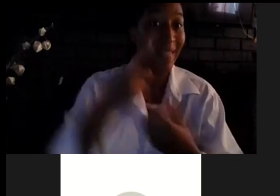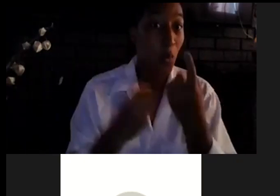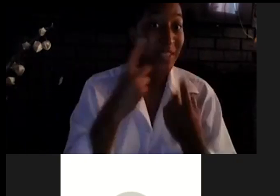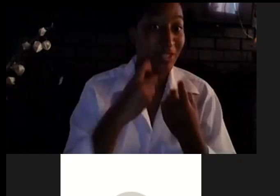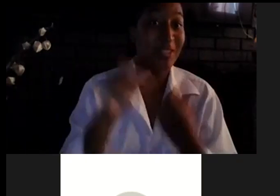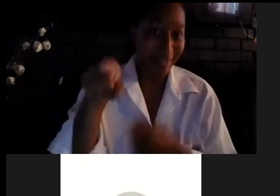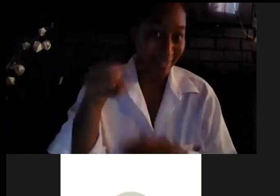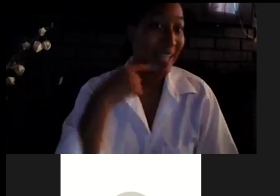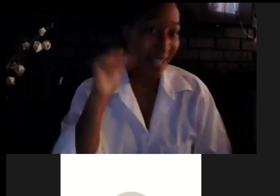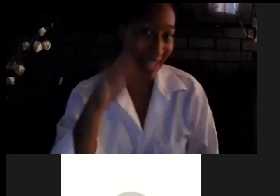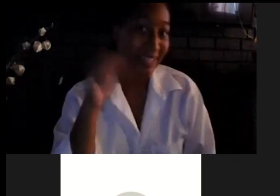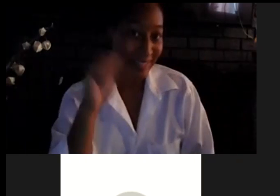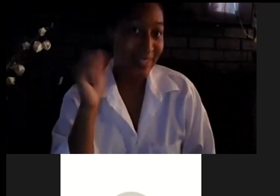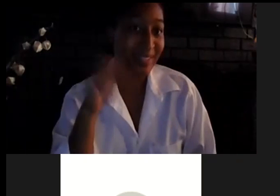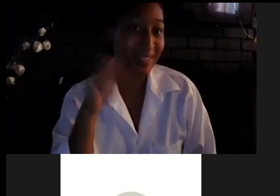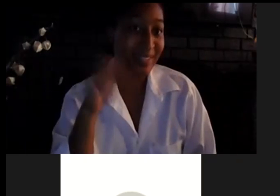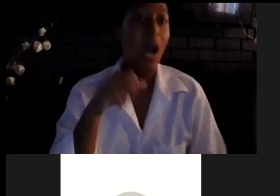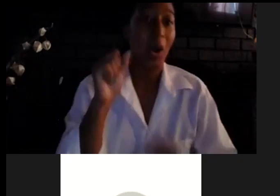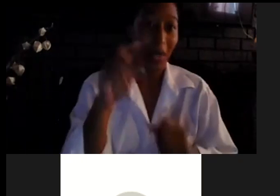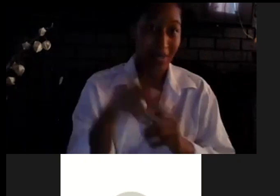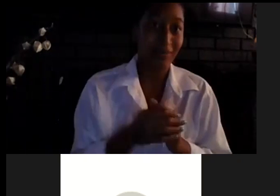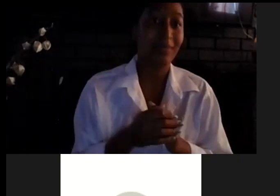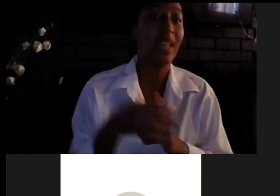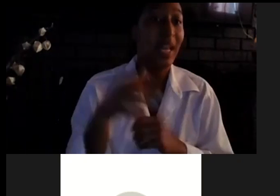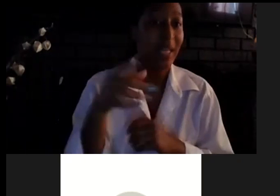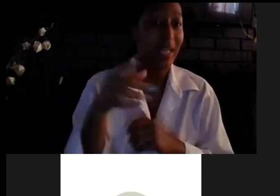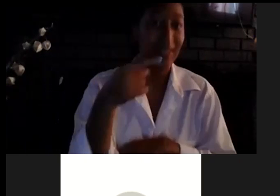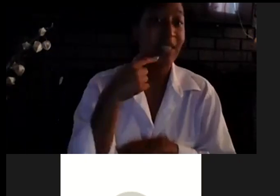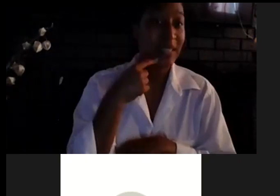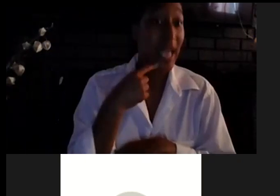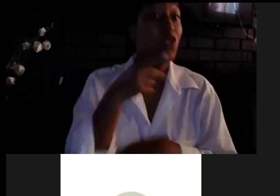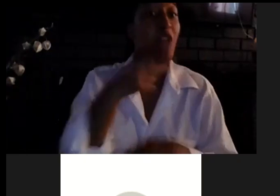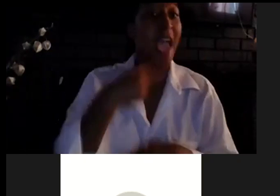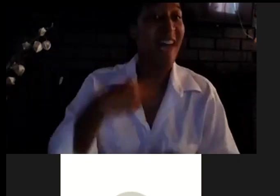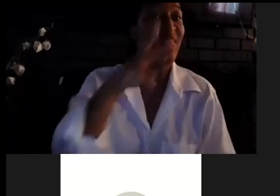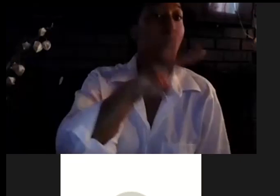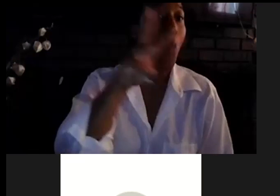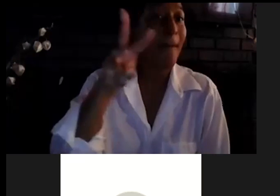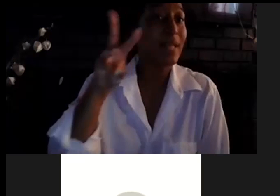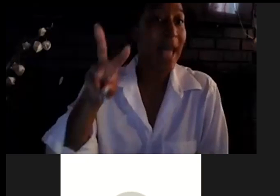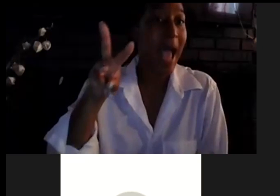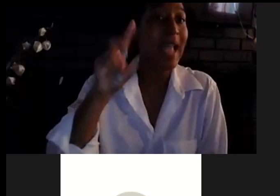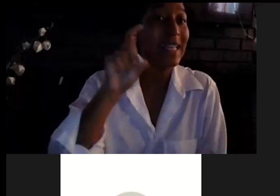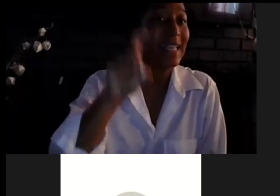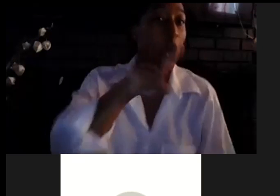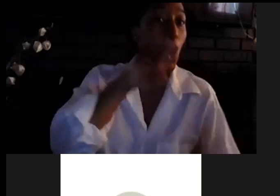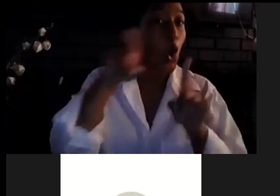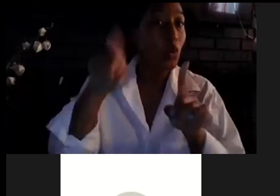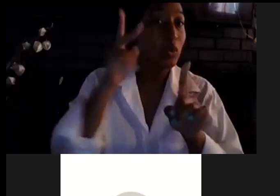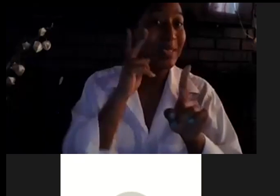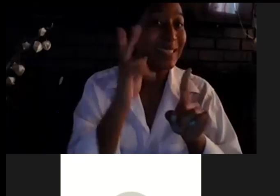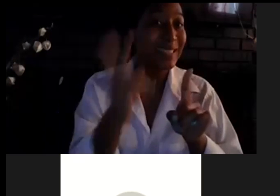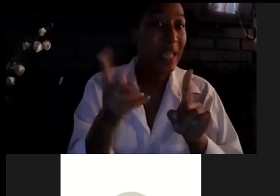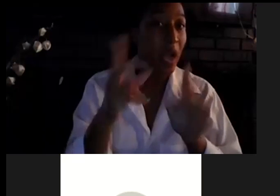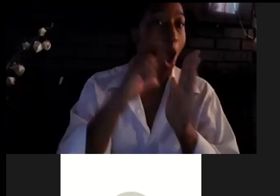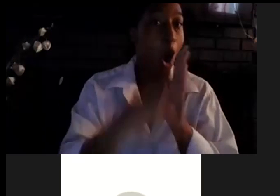for the project. I know you had the little website part that we needed to go to look up the articles. Um, what kind